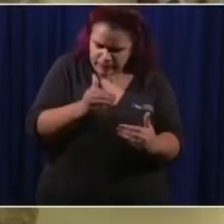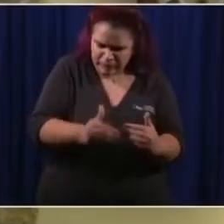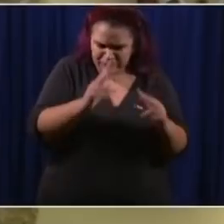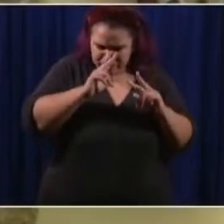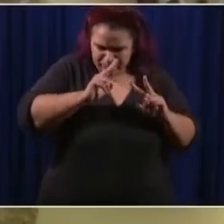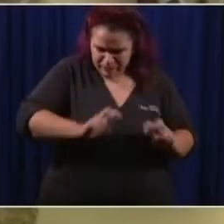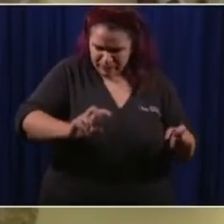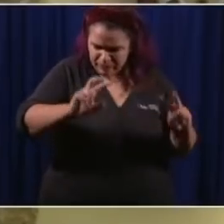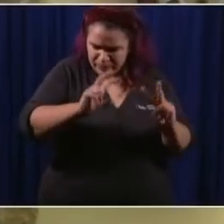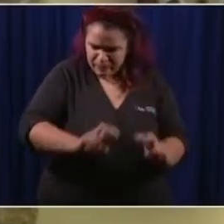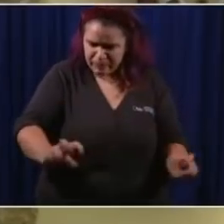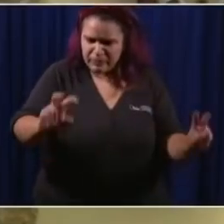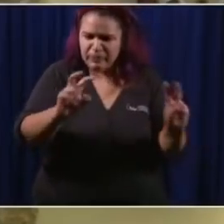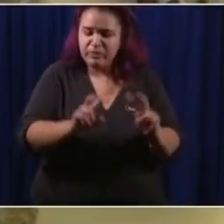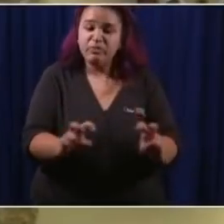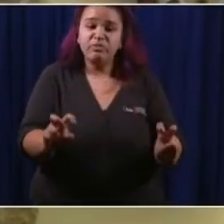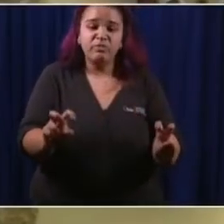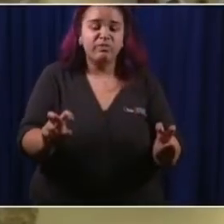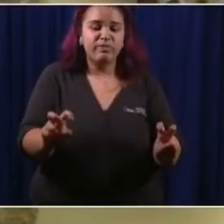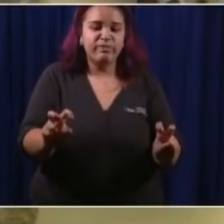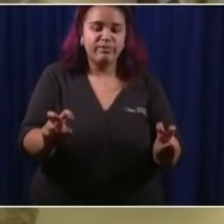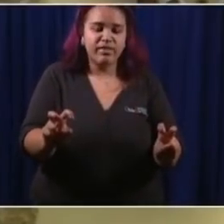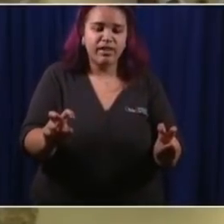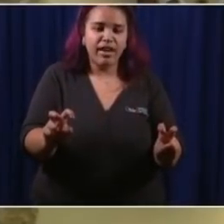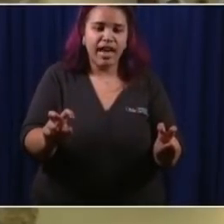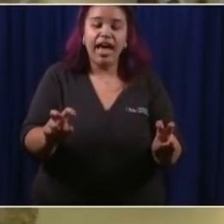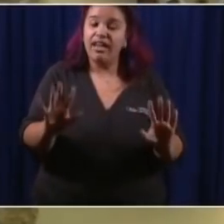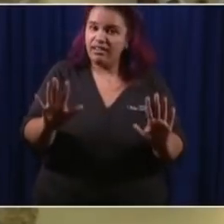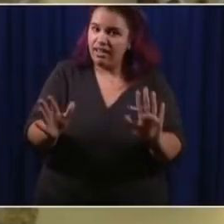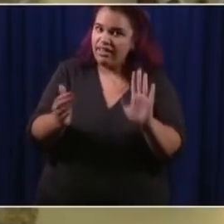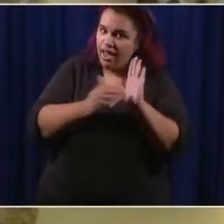doing, and the other limits that we have set.